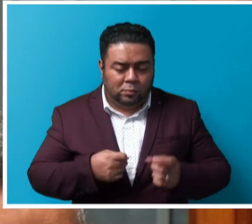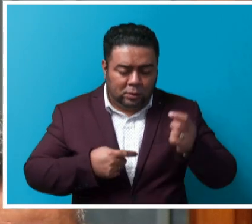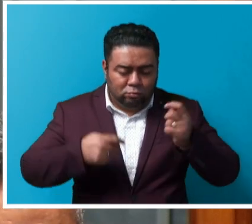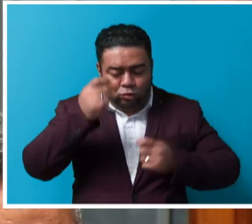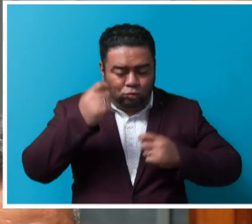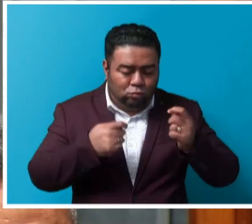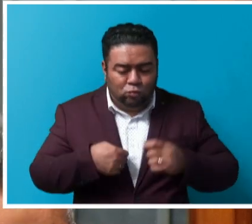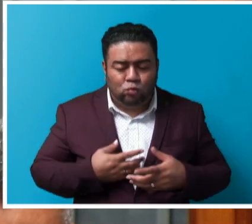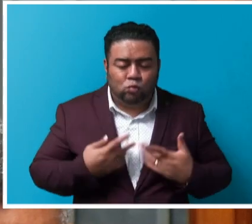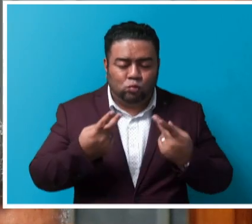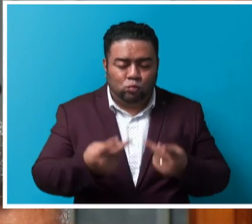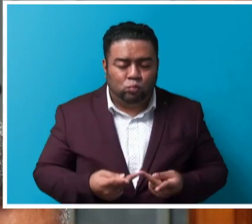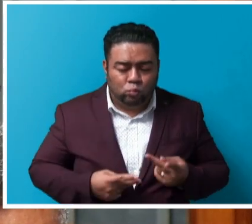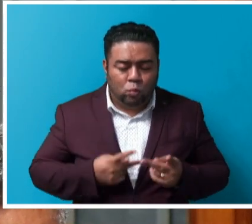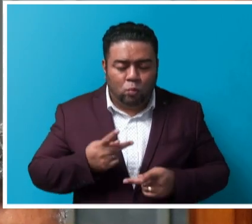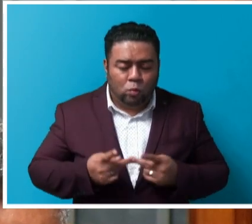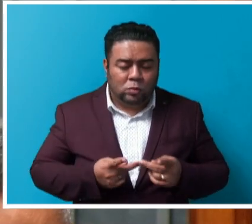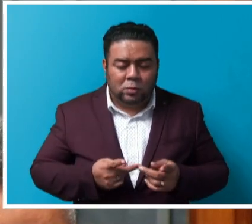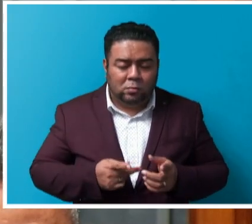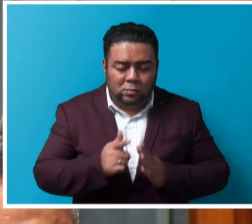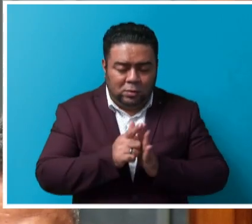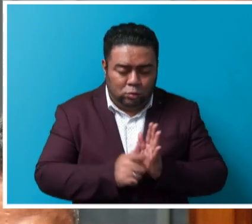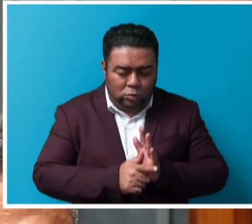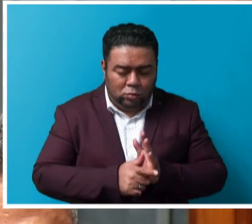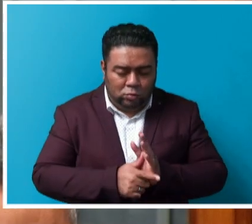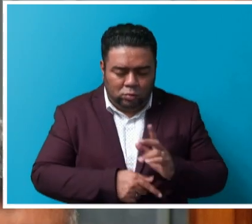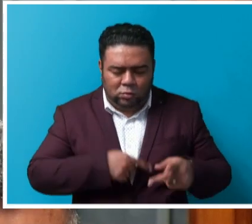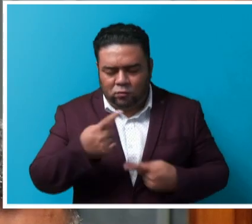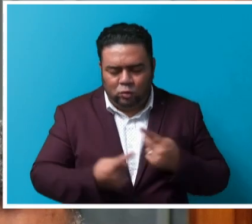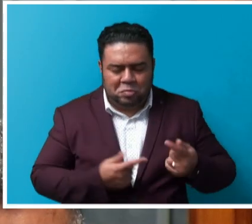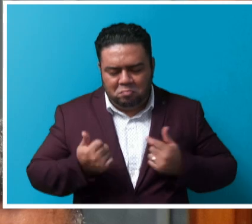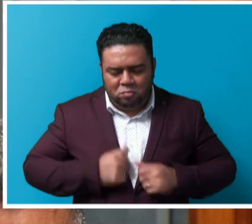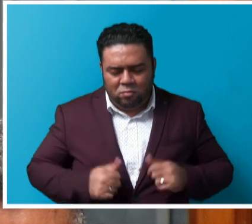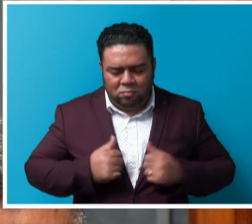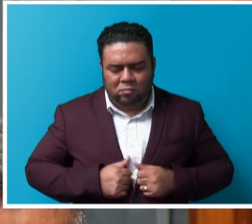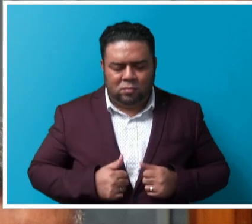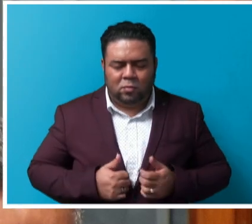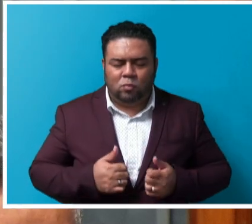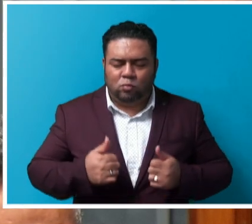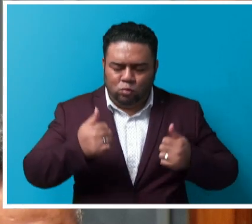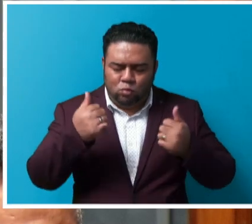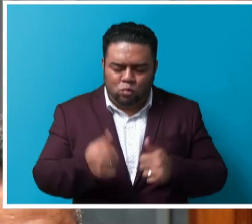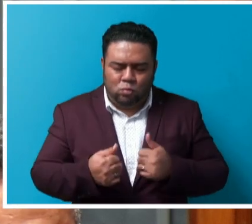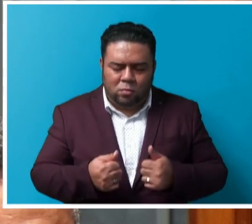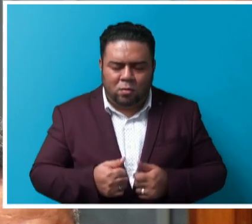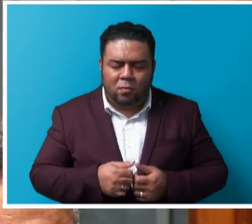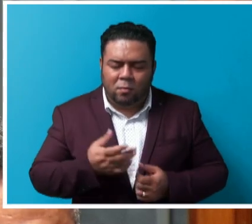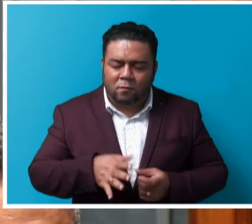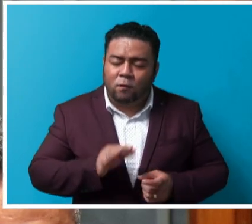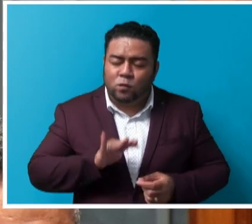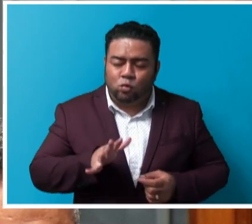proposed legislation will ensure that indigenous practice, wisdom, and resources are preserved for